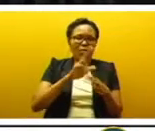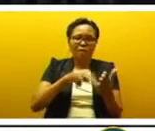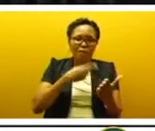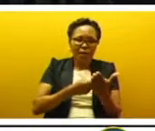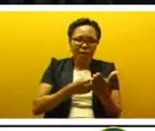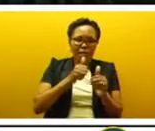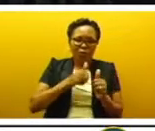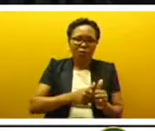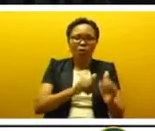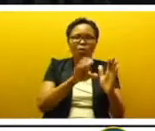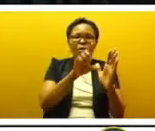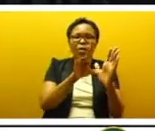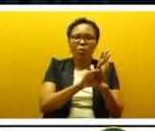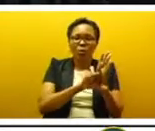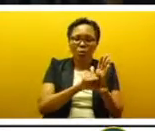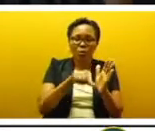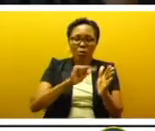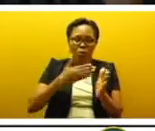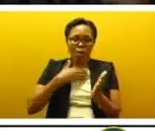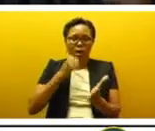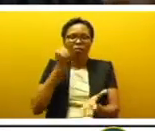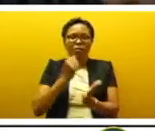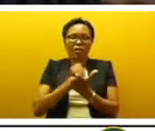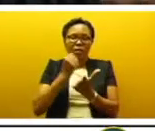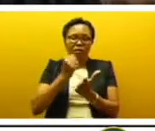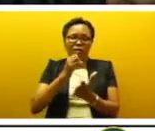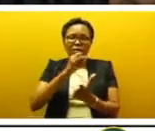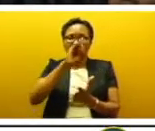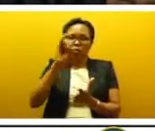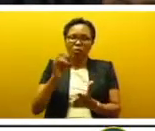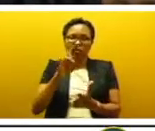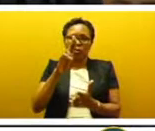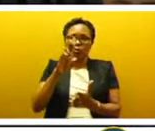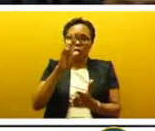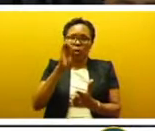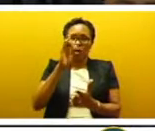We have an affidavit of Julia Chege that basically has not been